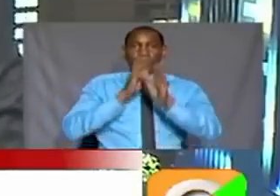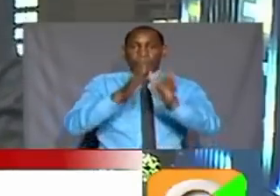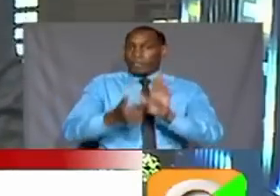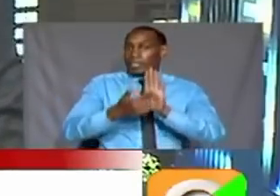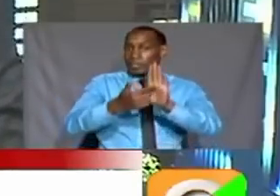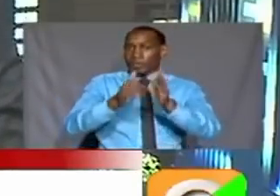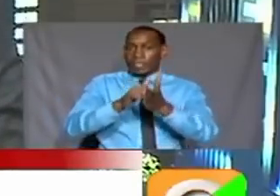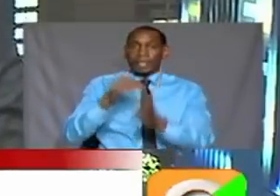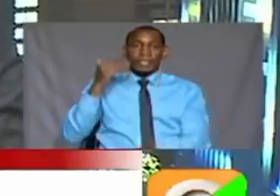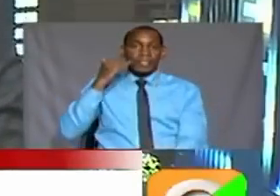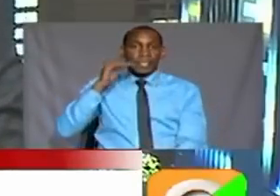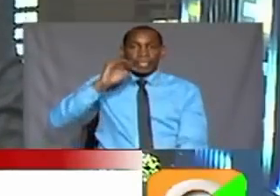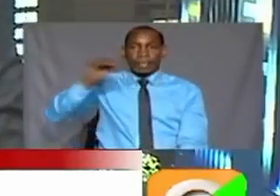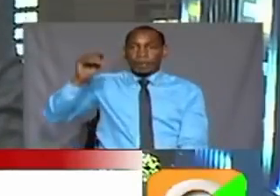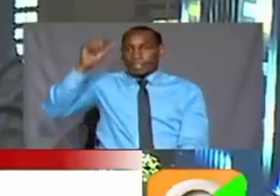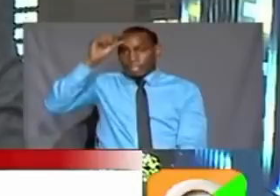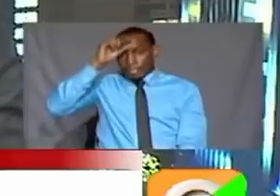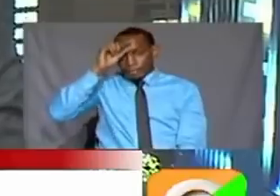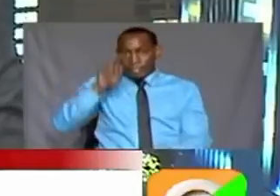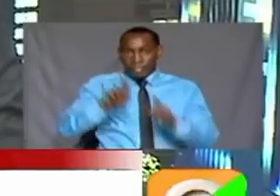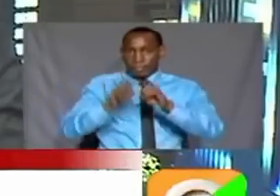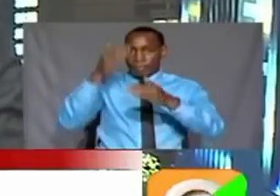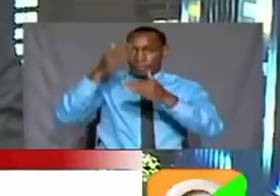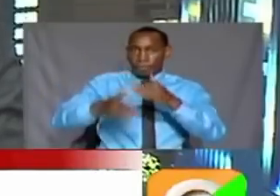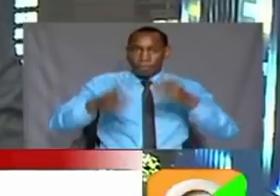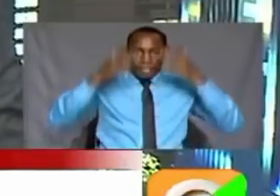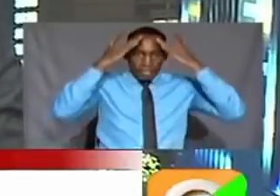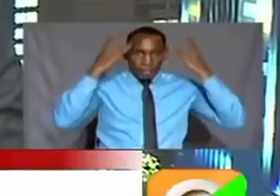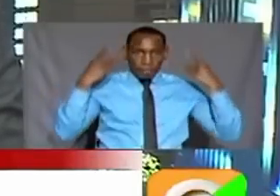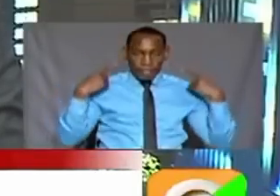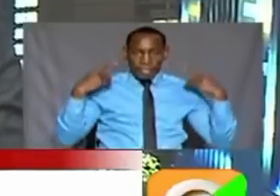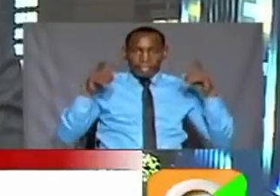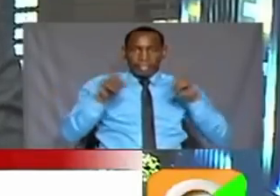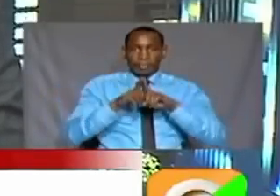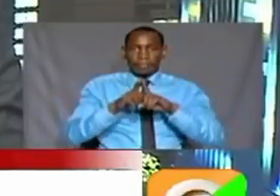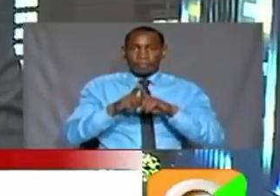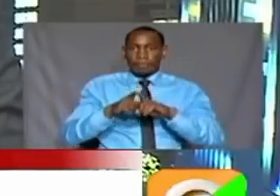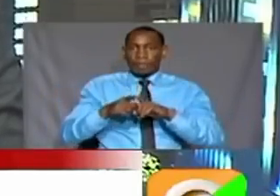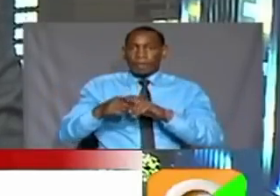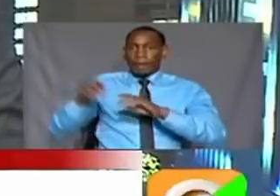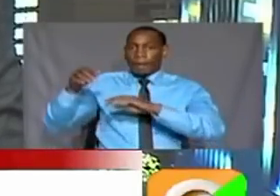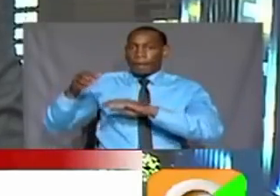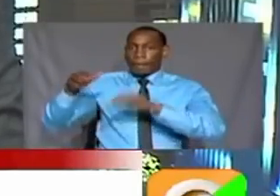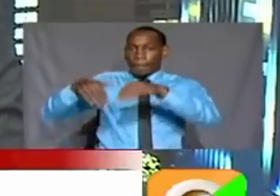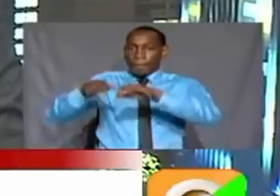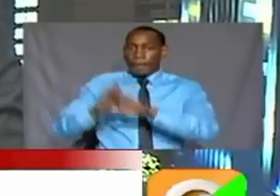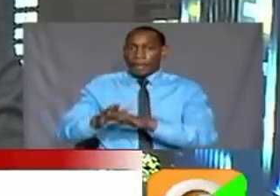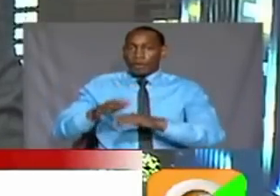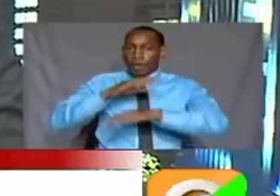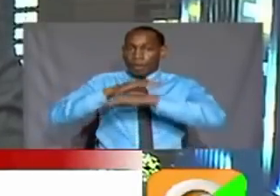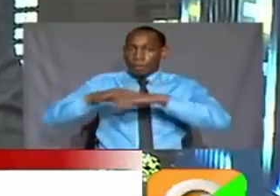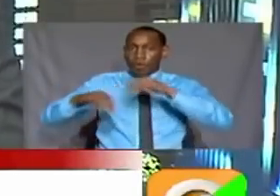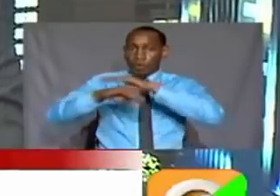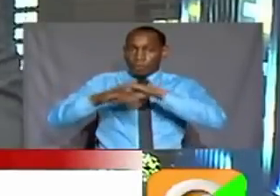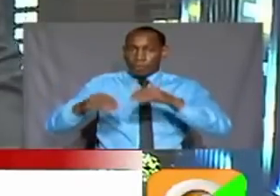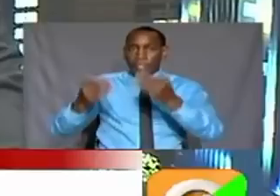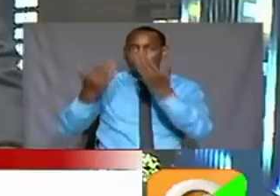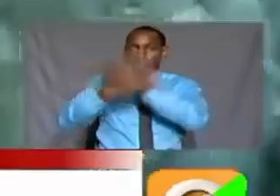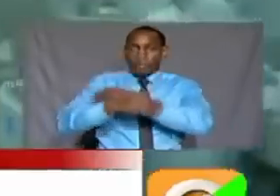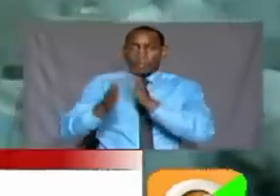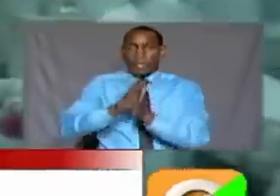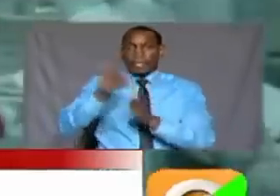tells us, Siaya County government has now suspended weddings, the so-called disco matangas, and other social gatherings.